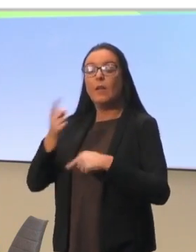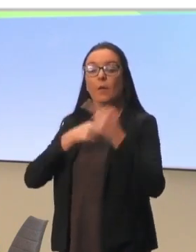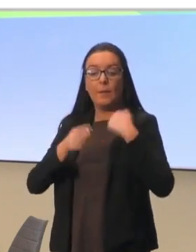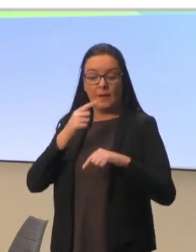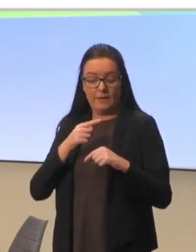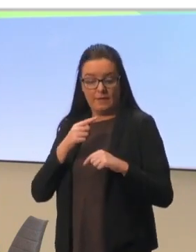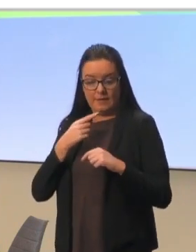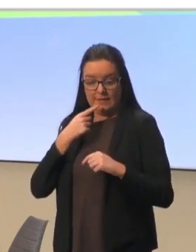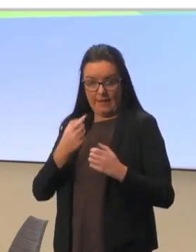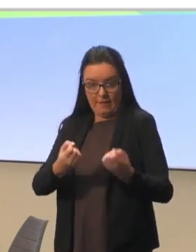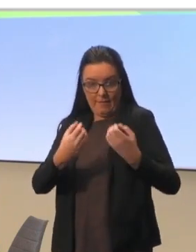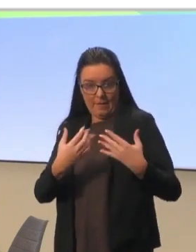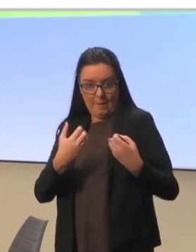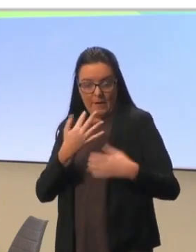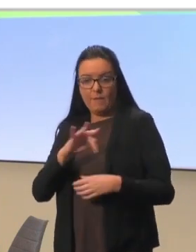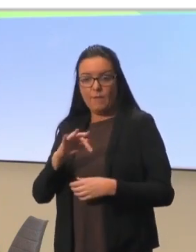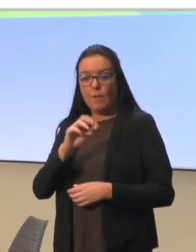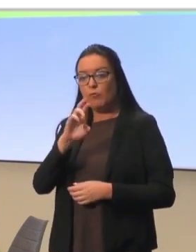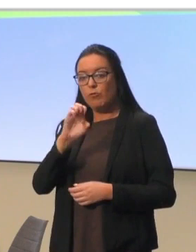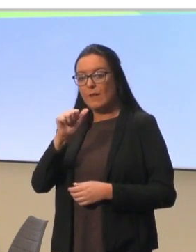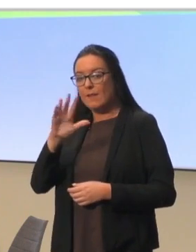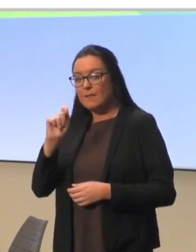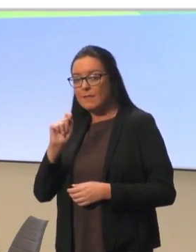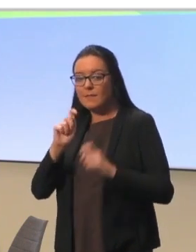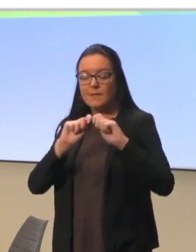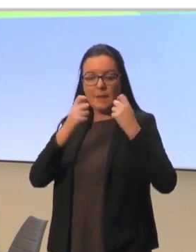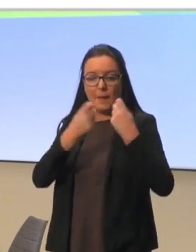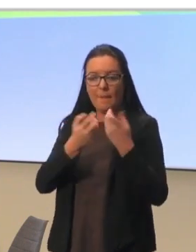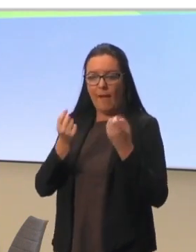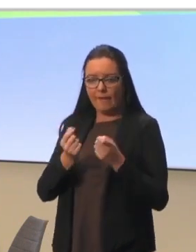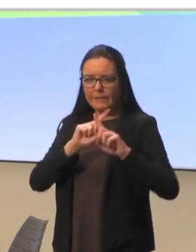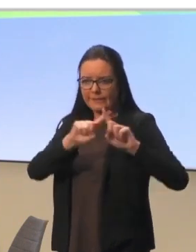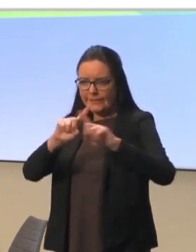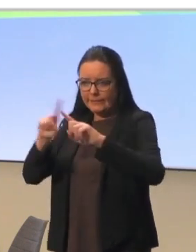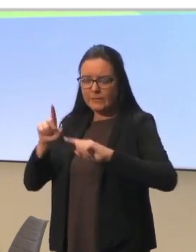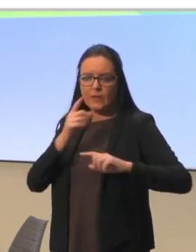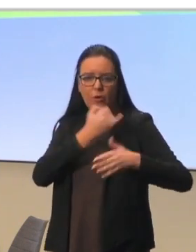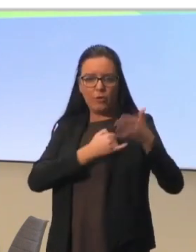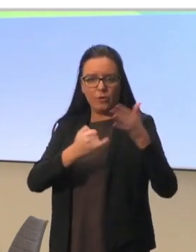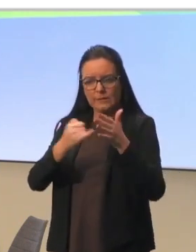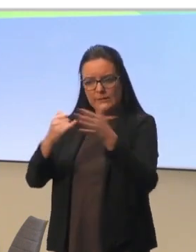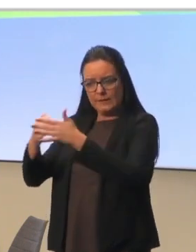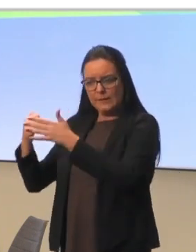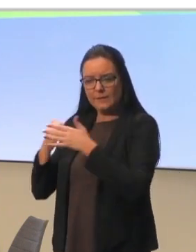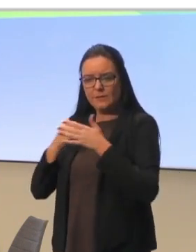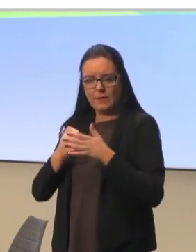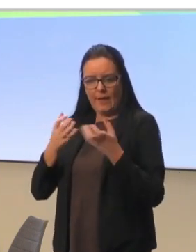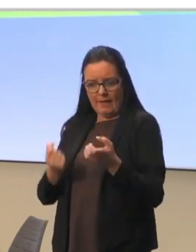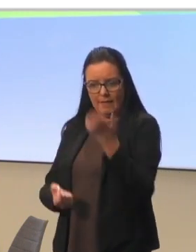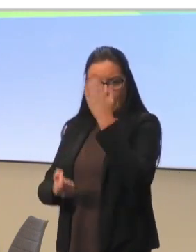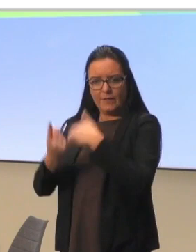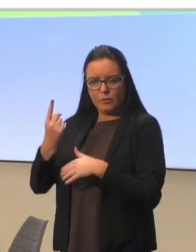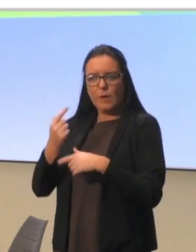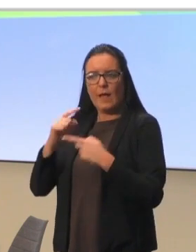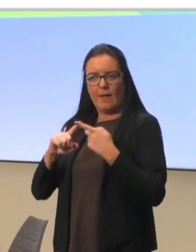this is feedback from the REALT team, and there's a number of different stakeholders verifying that this is really the issue here, and all of it, it does give the department